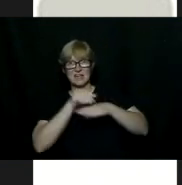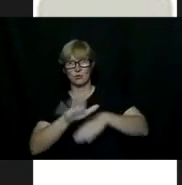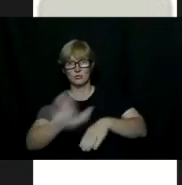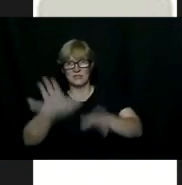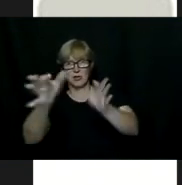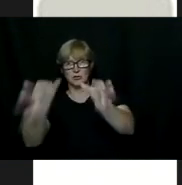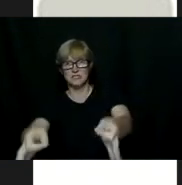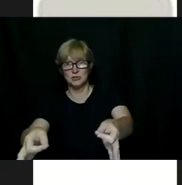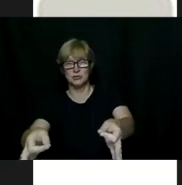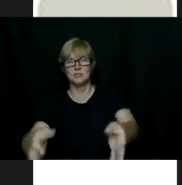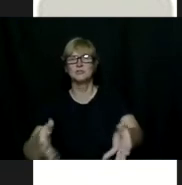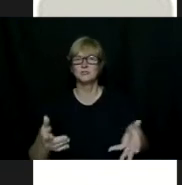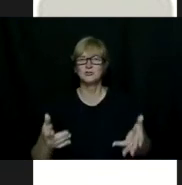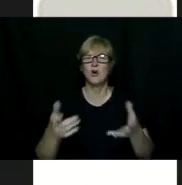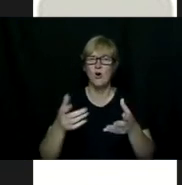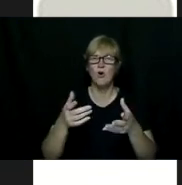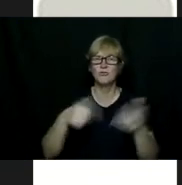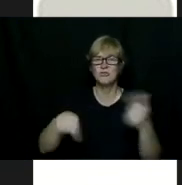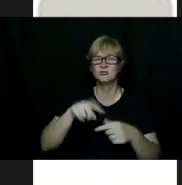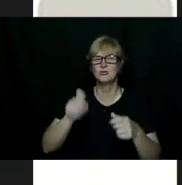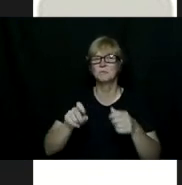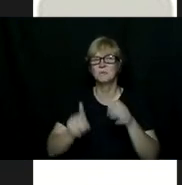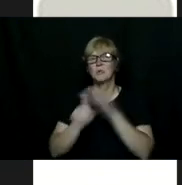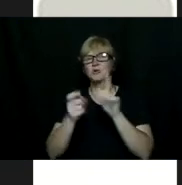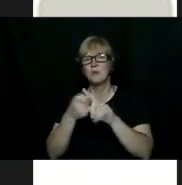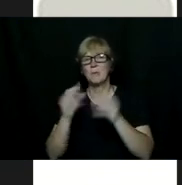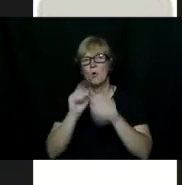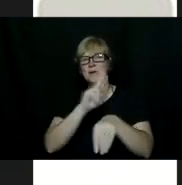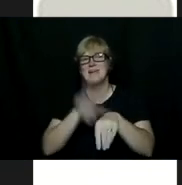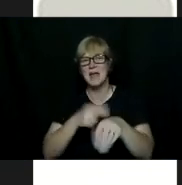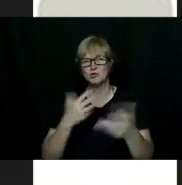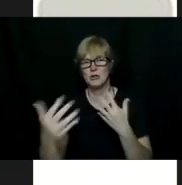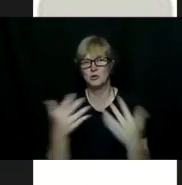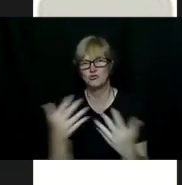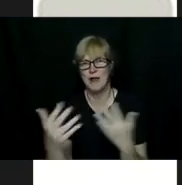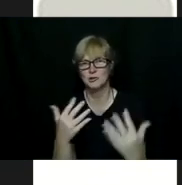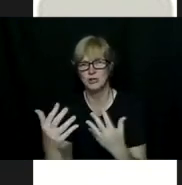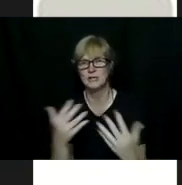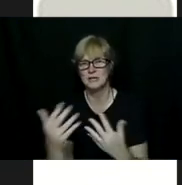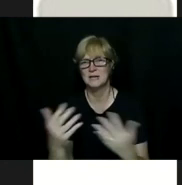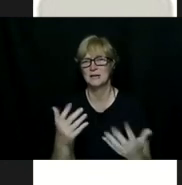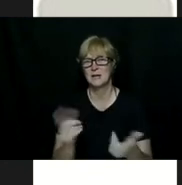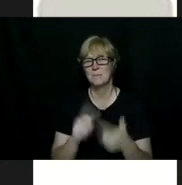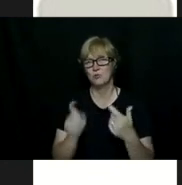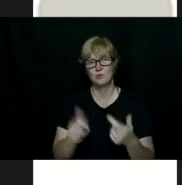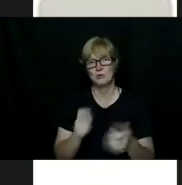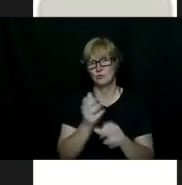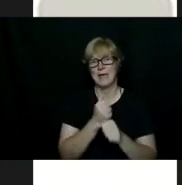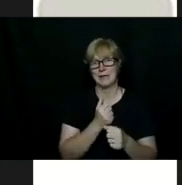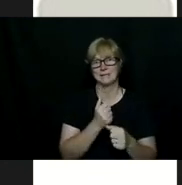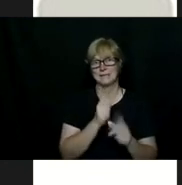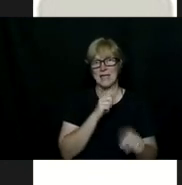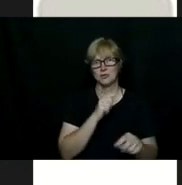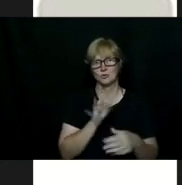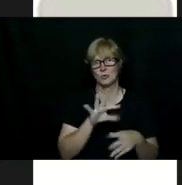things should emerge in like kind of more natural interactions, but you have time limitations in the lab, and you need to get that measure like in a minute or 2 minutes. Yeah, I mean,